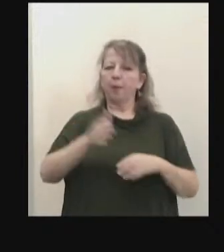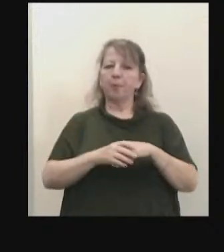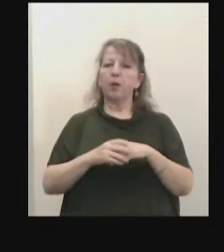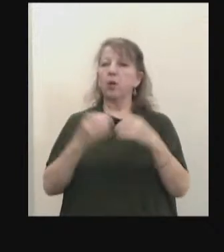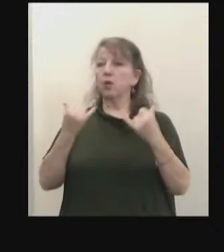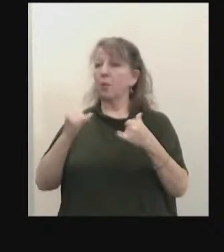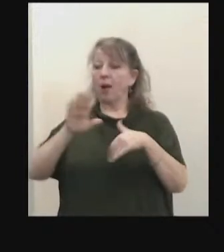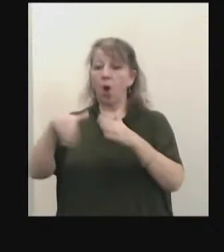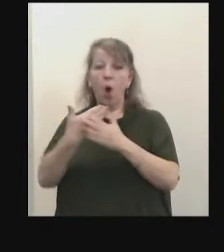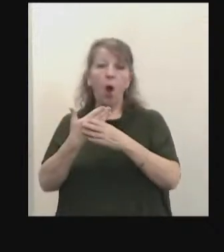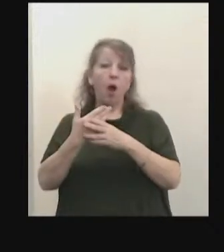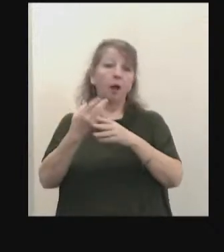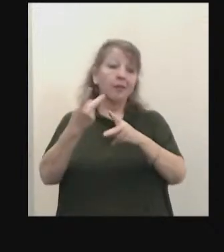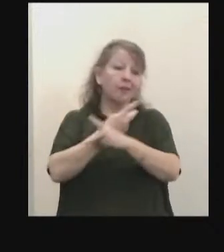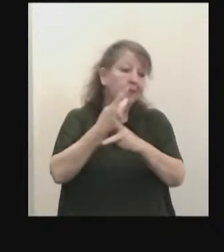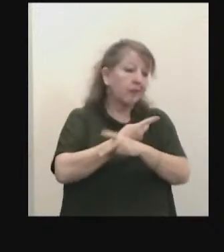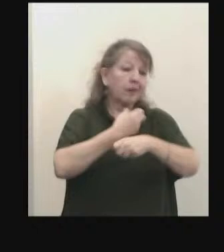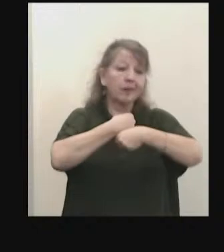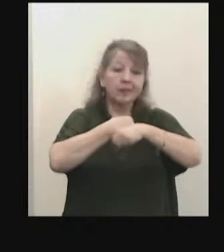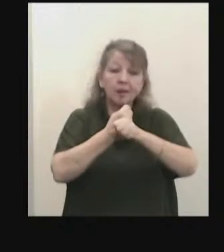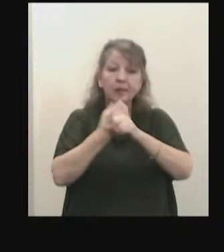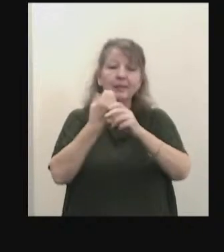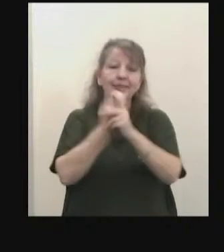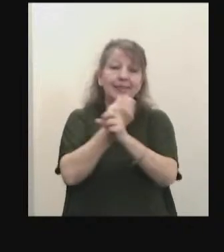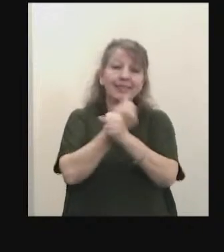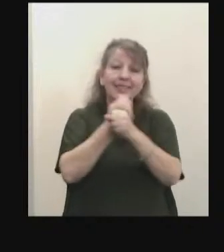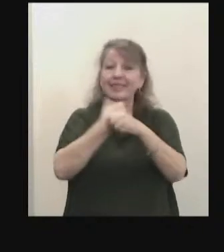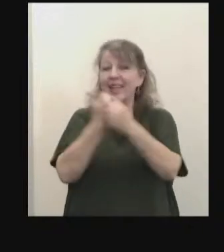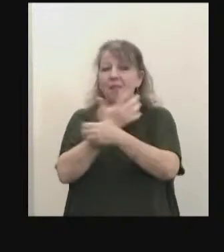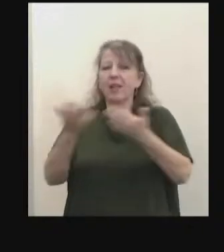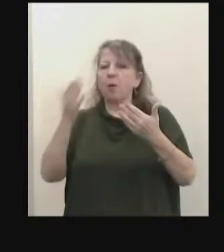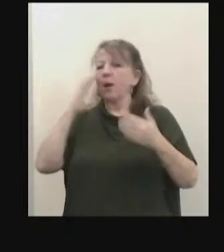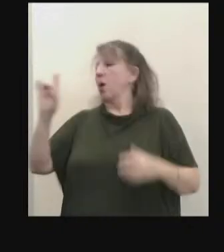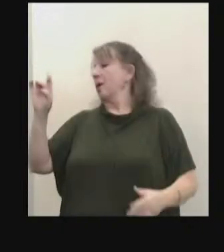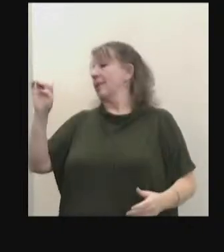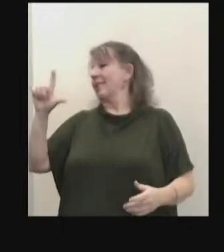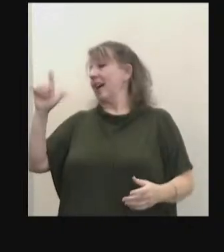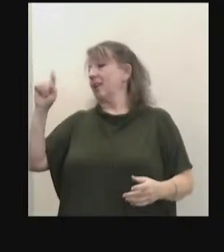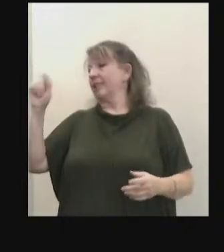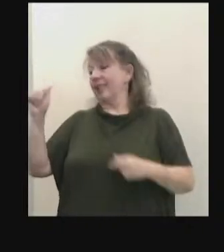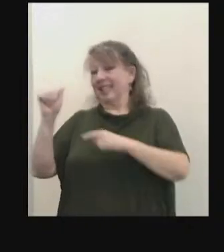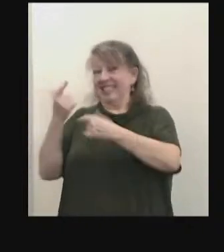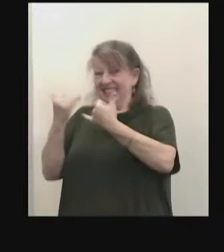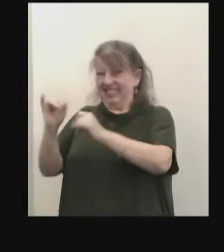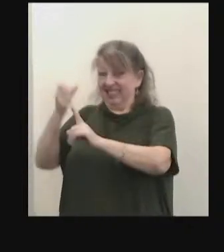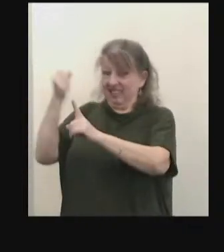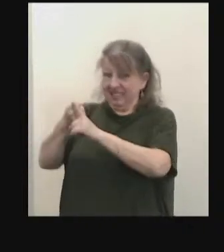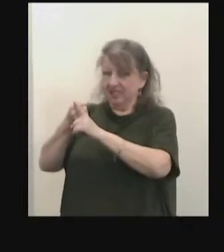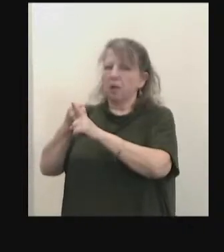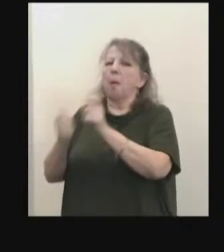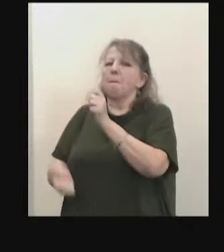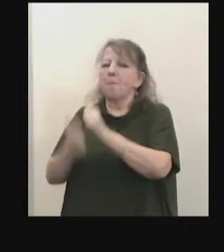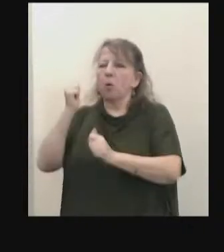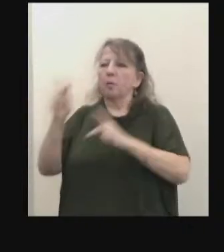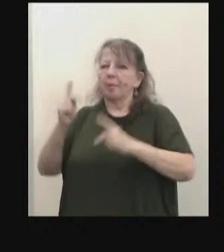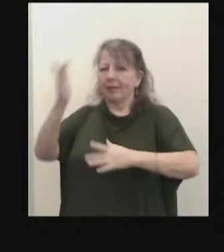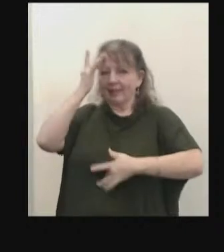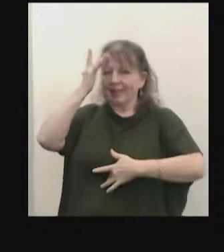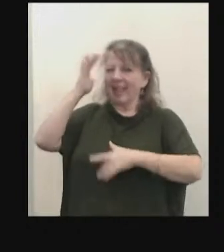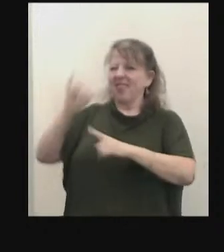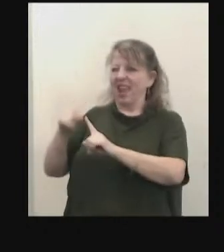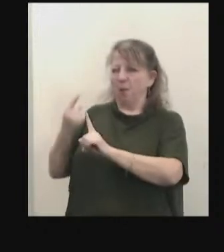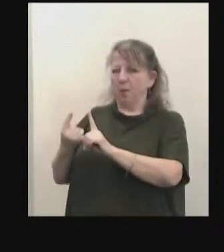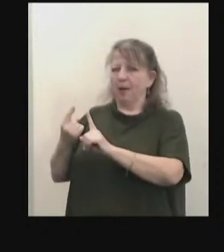data that they've compiled, we know that Delta is still the predominant strain in Western New York and Erie County.